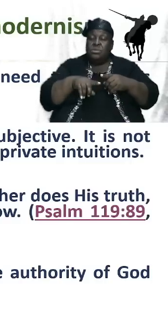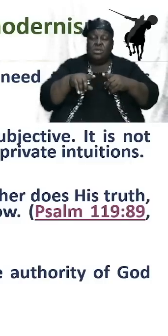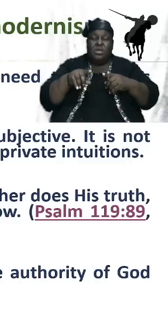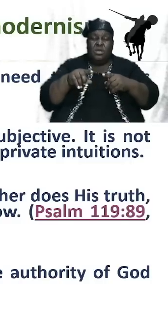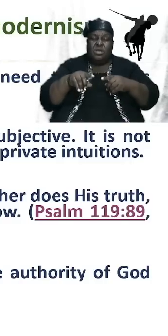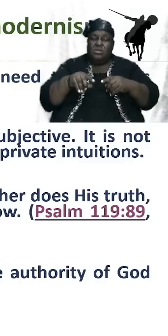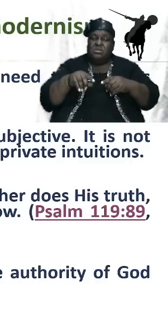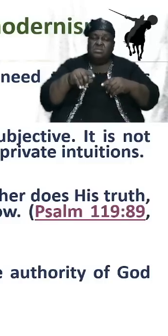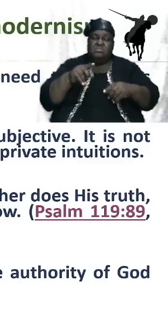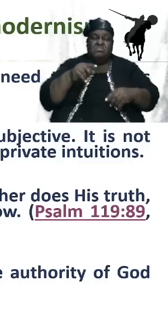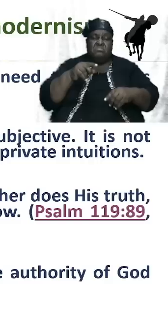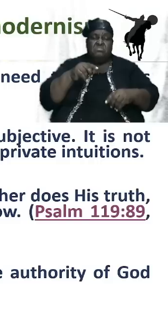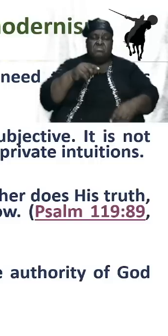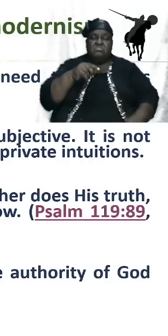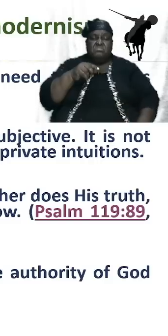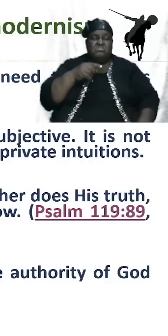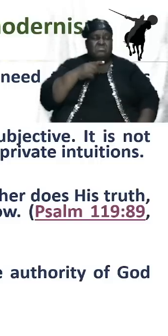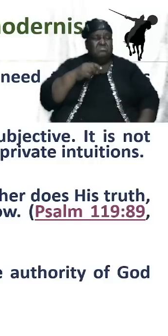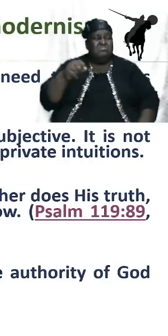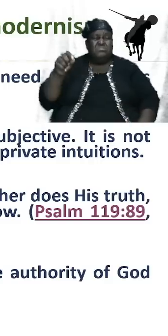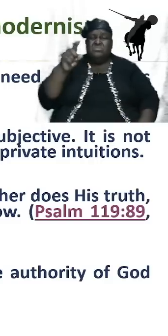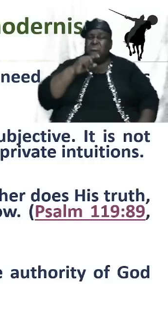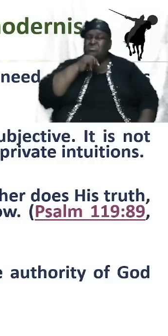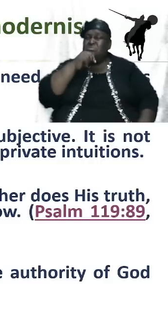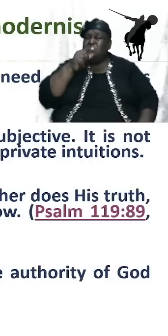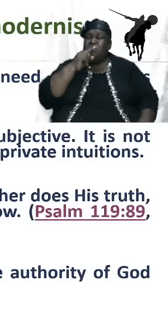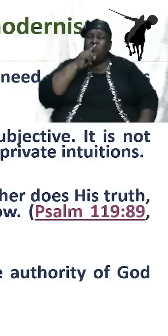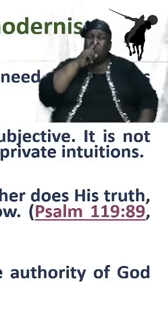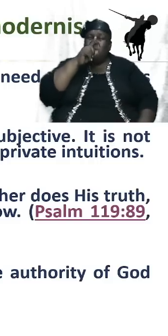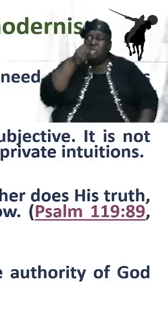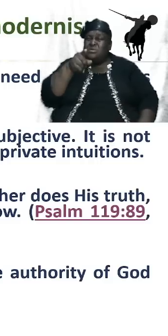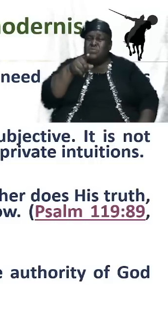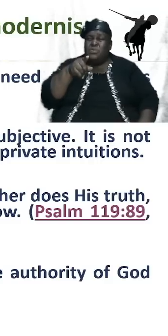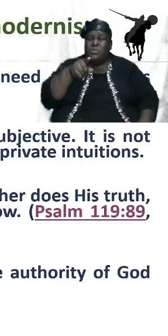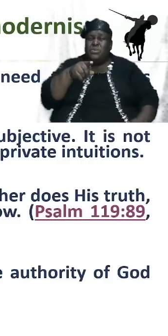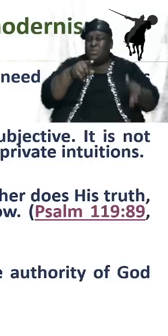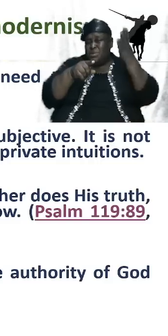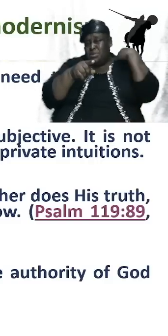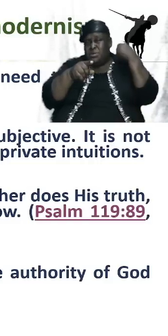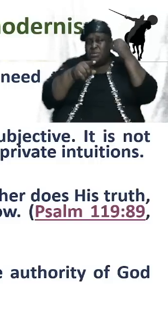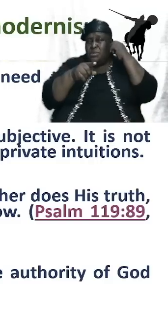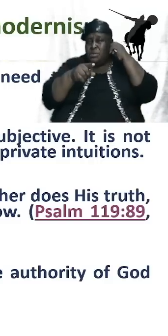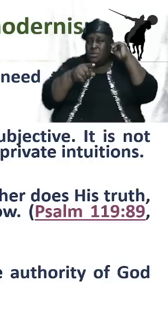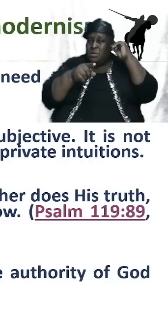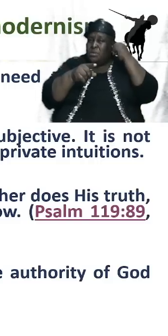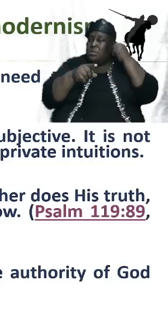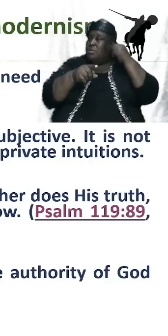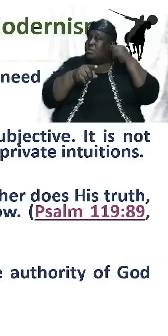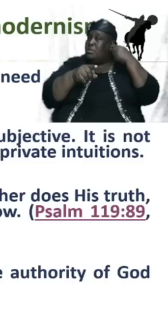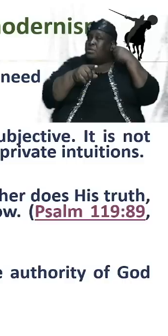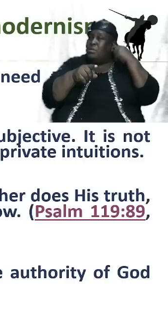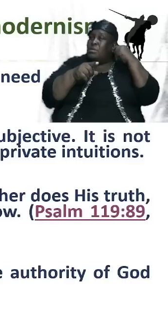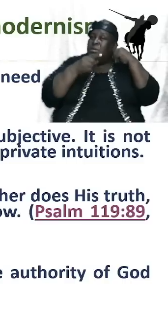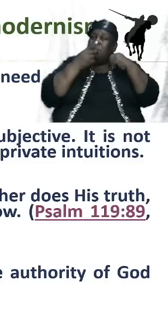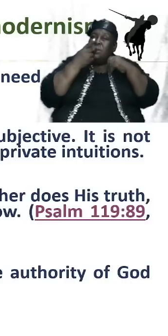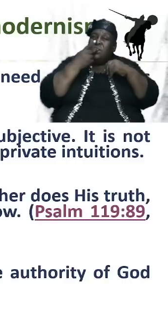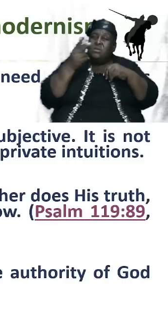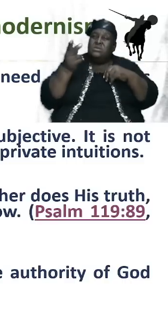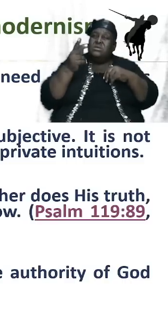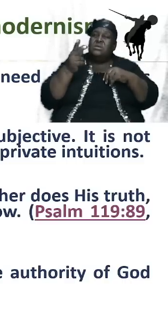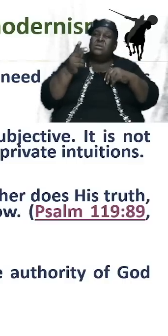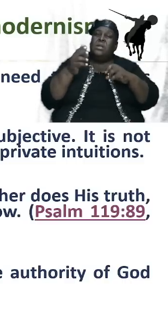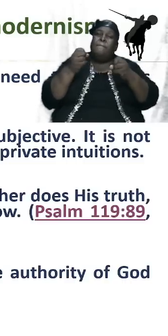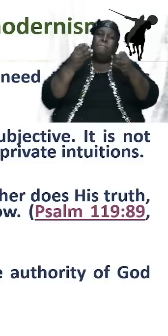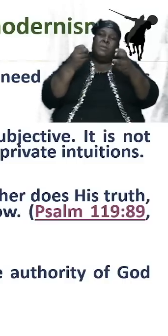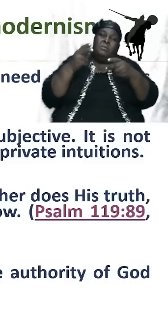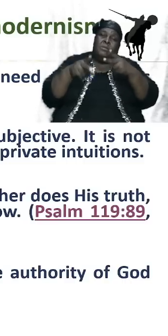that truth has not spoken. We cannot act as, you know the funny thing about it, I've seen where a lot of these people who have